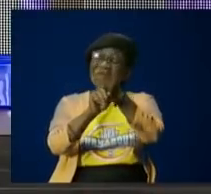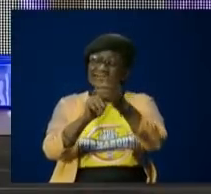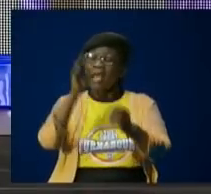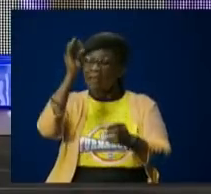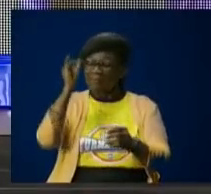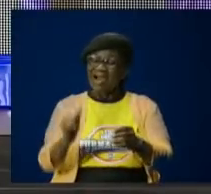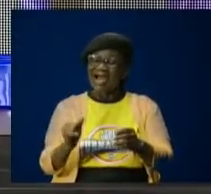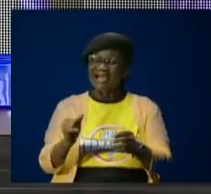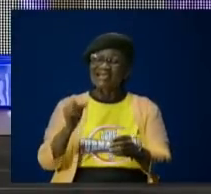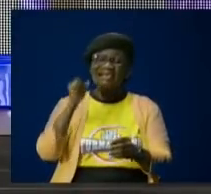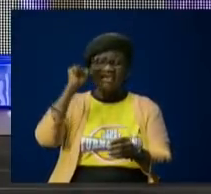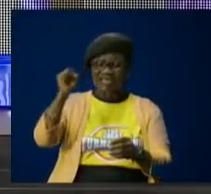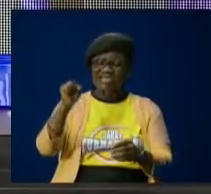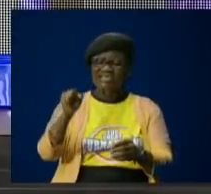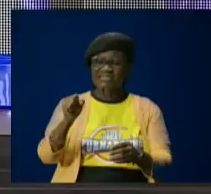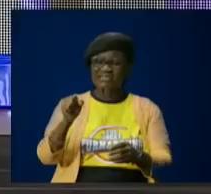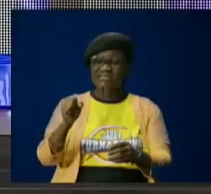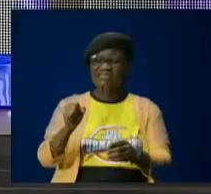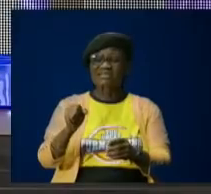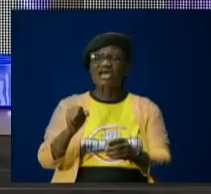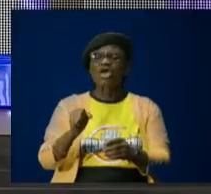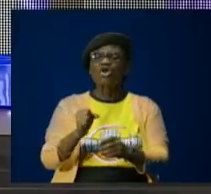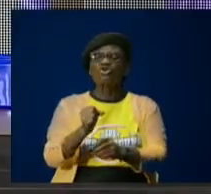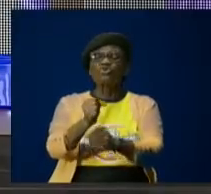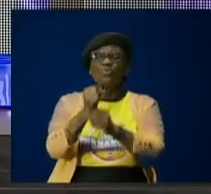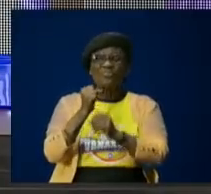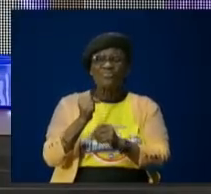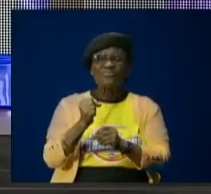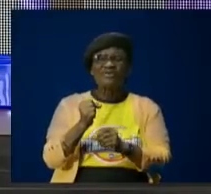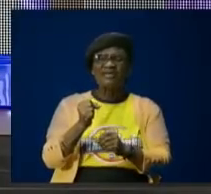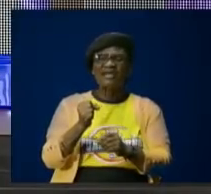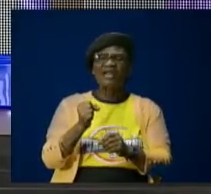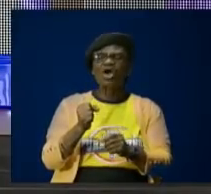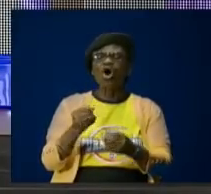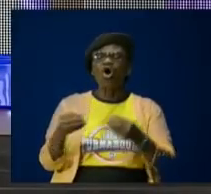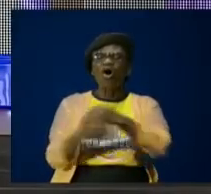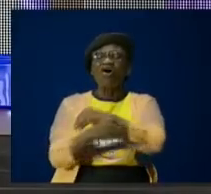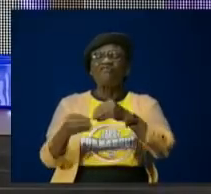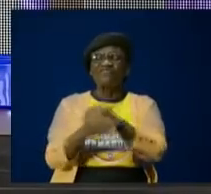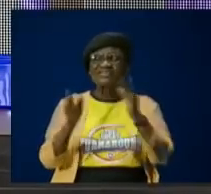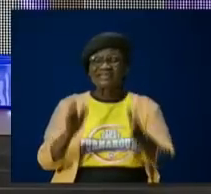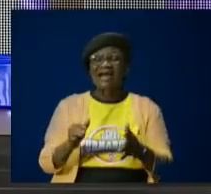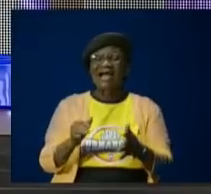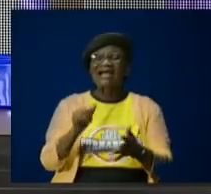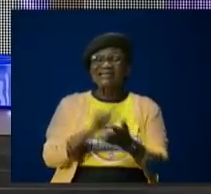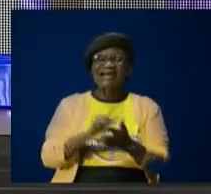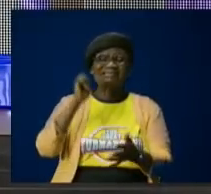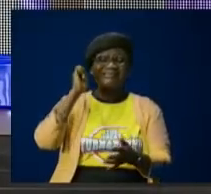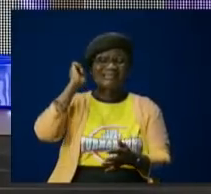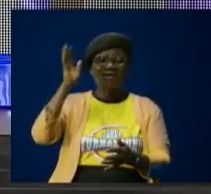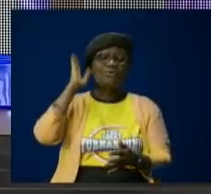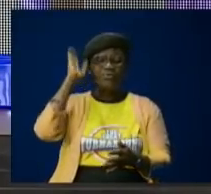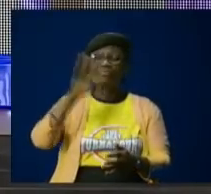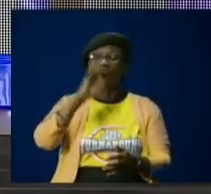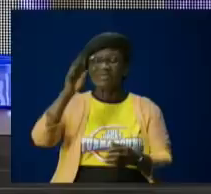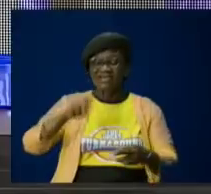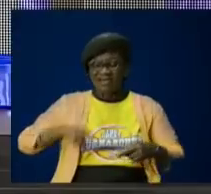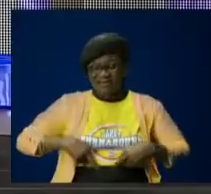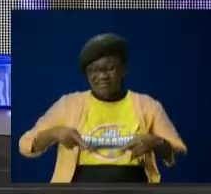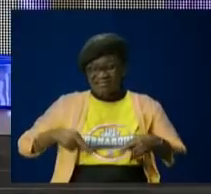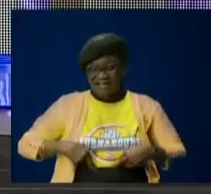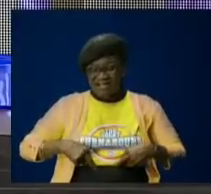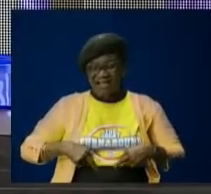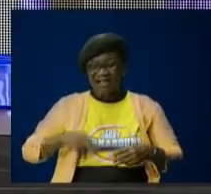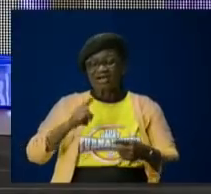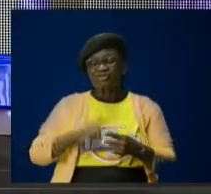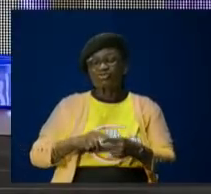that he must be retired. Get him out of the way so we can get somebody there who will